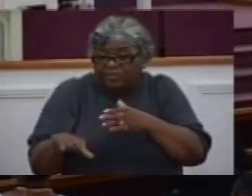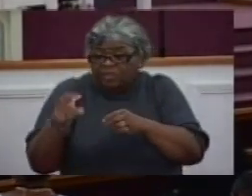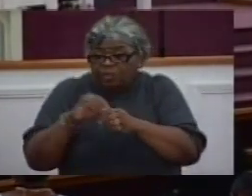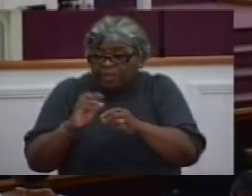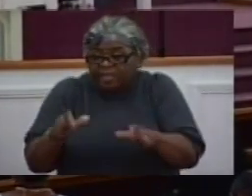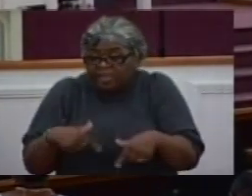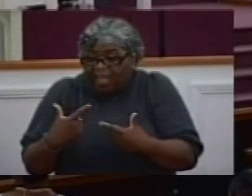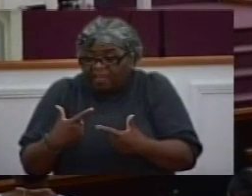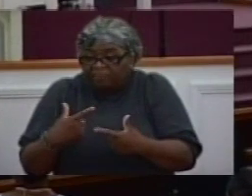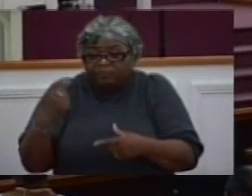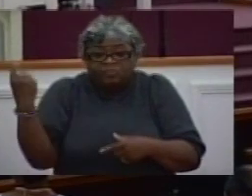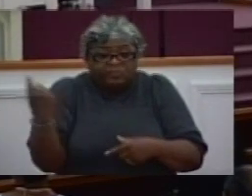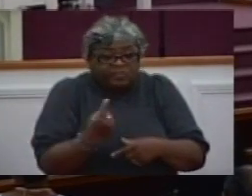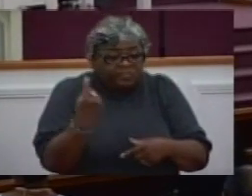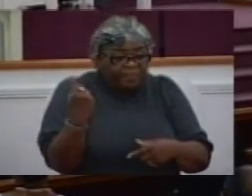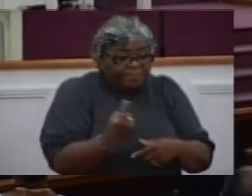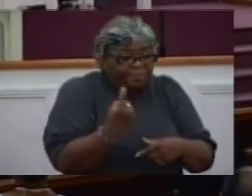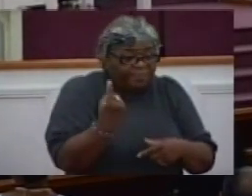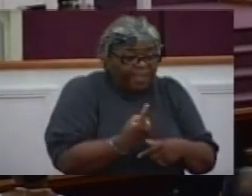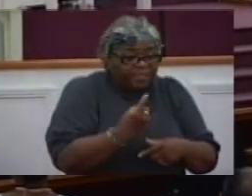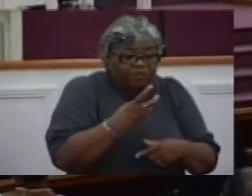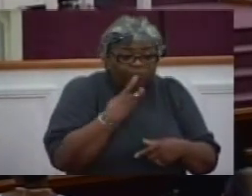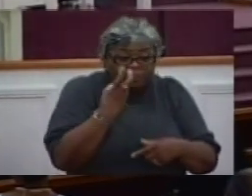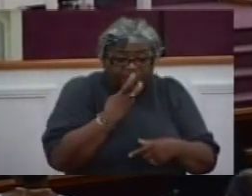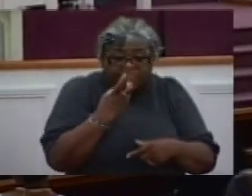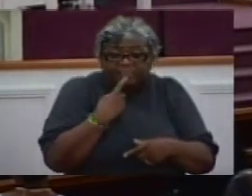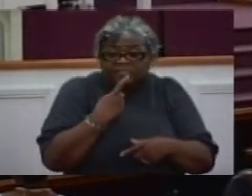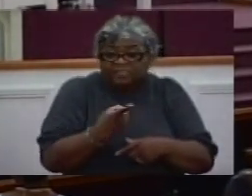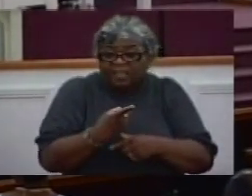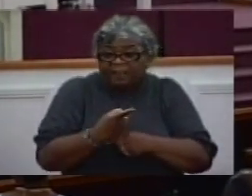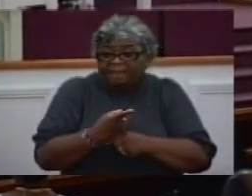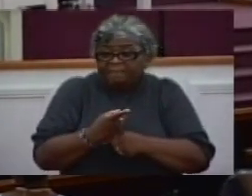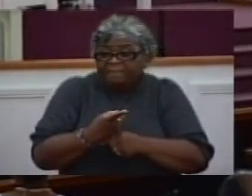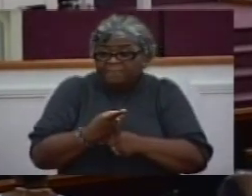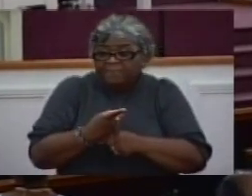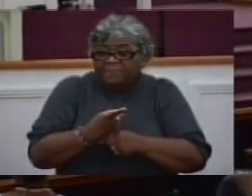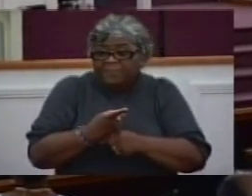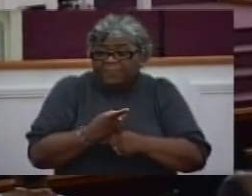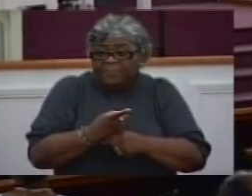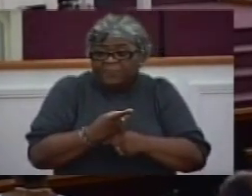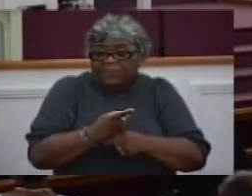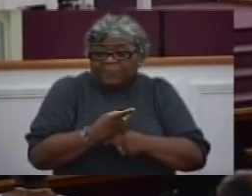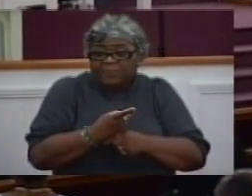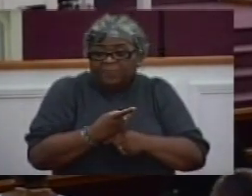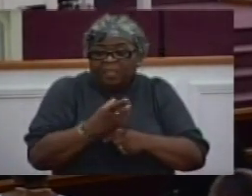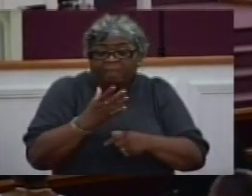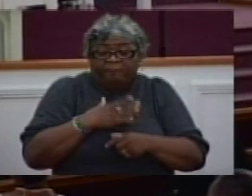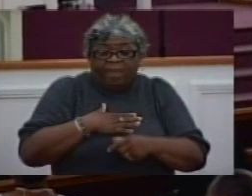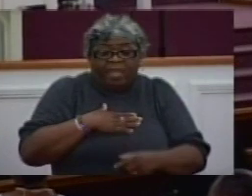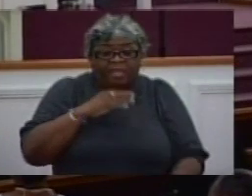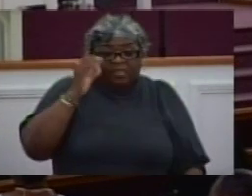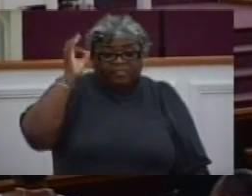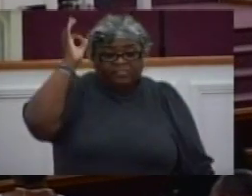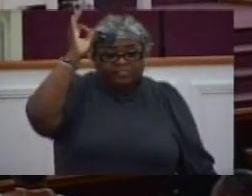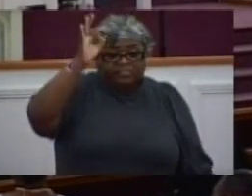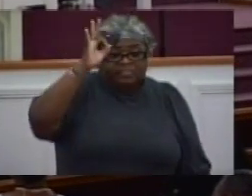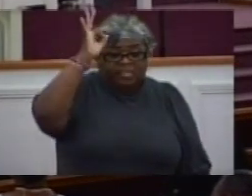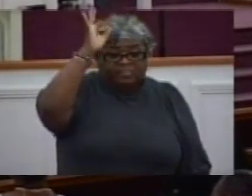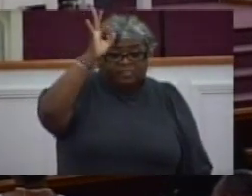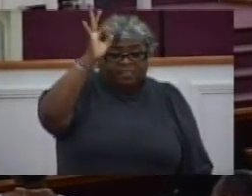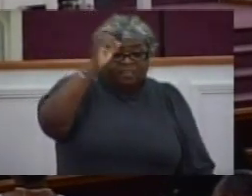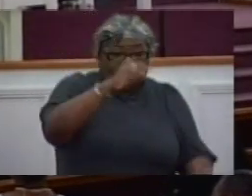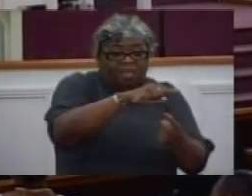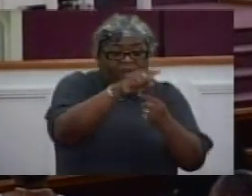life. Somebody repeat after me and say, my destiny. When